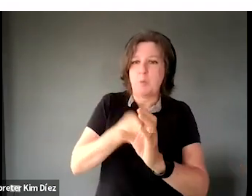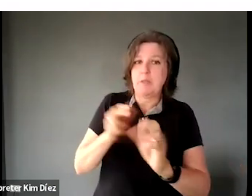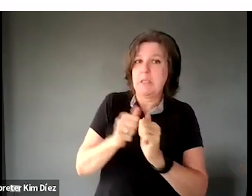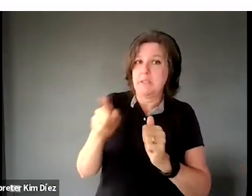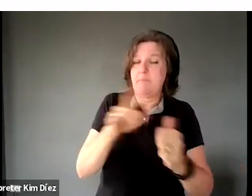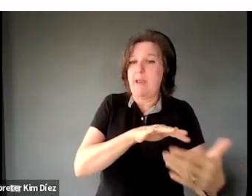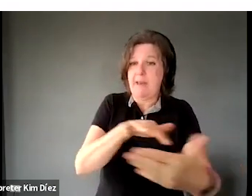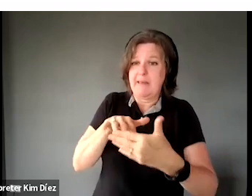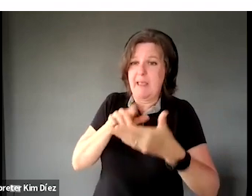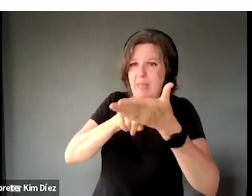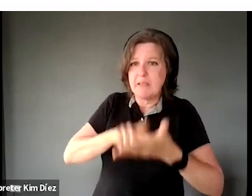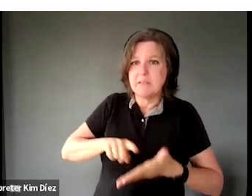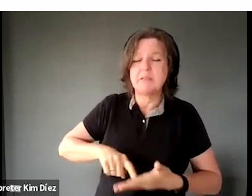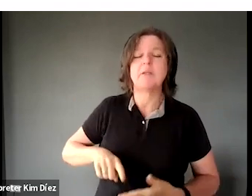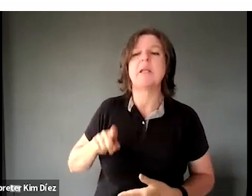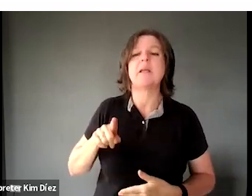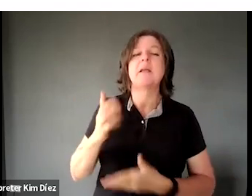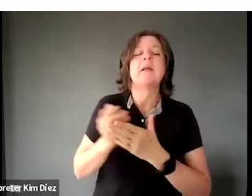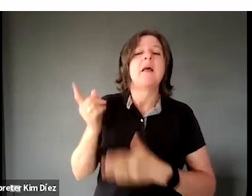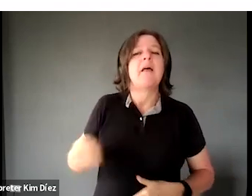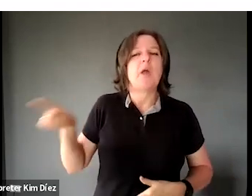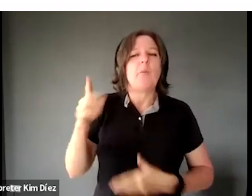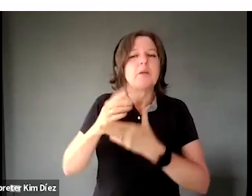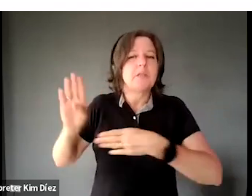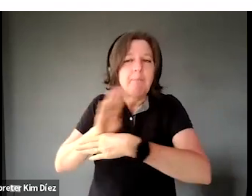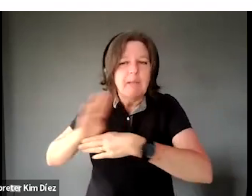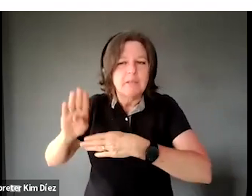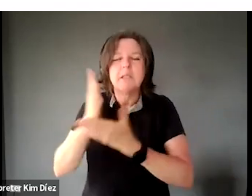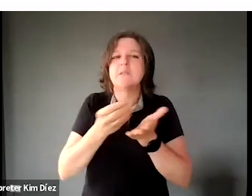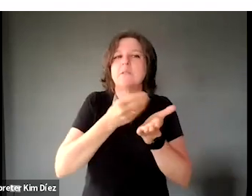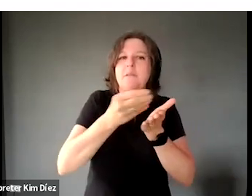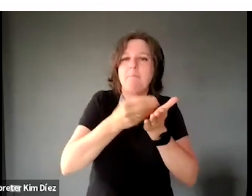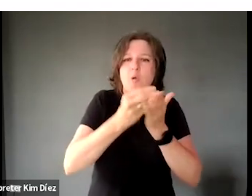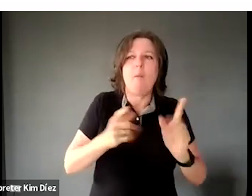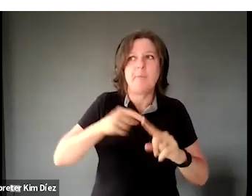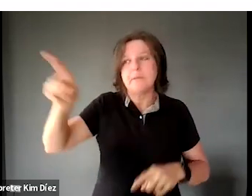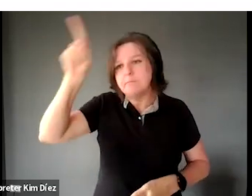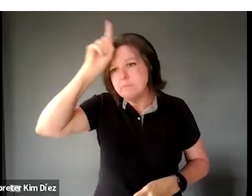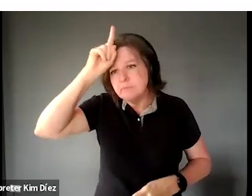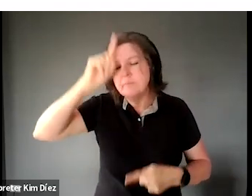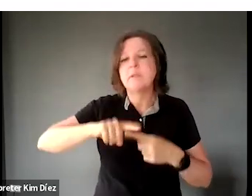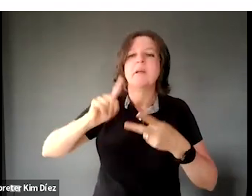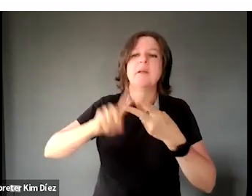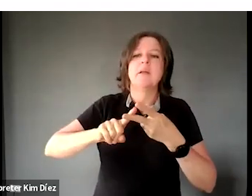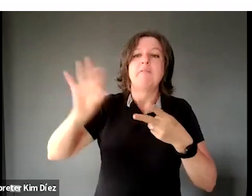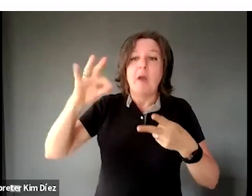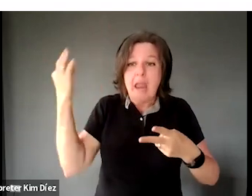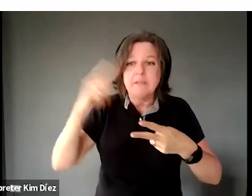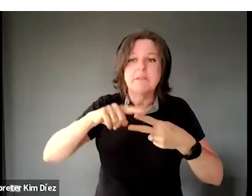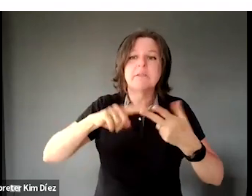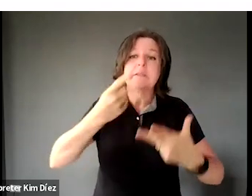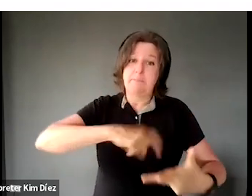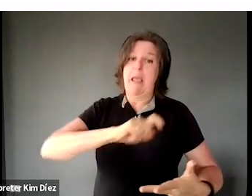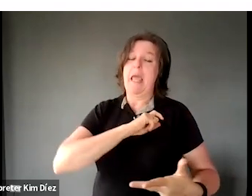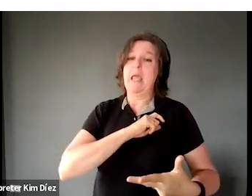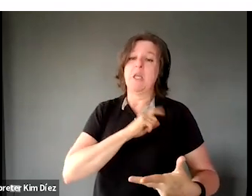and results were given back to the producers and co-ops that were participating. There were